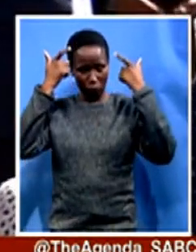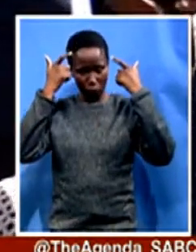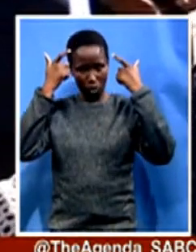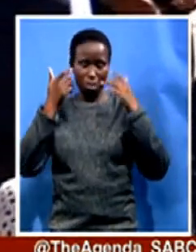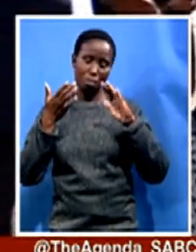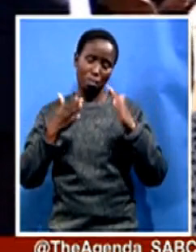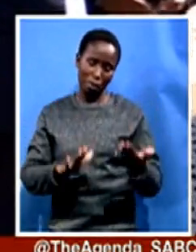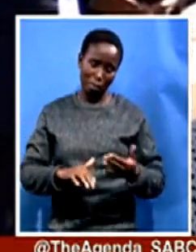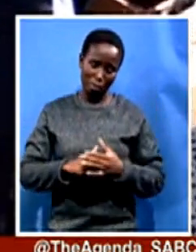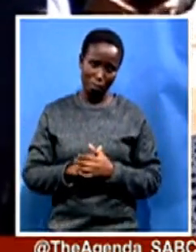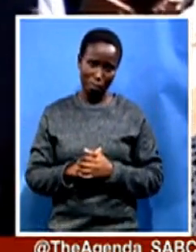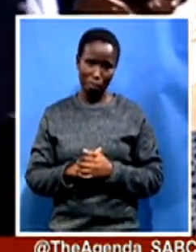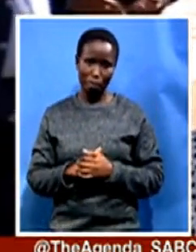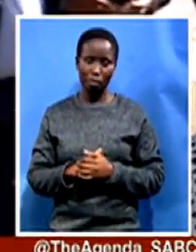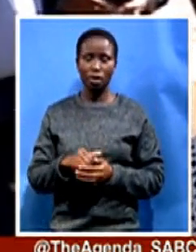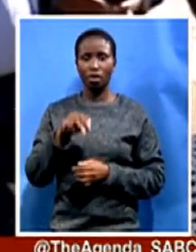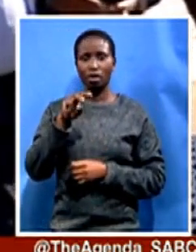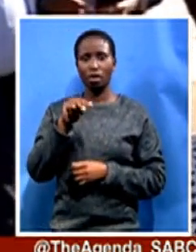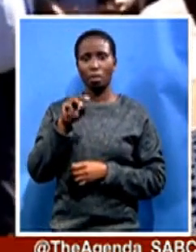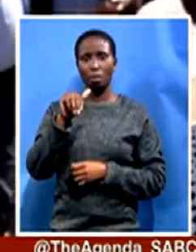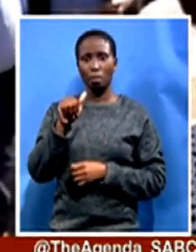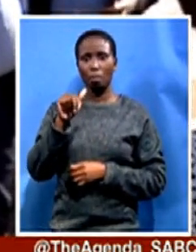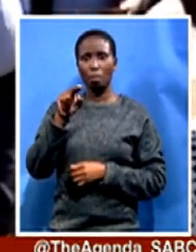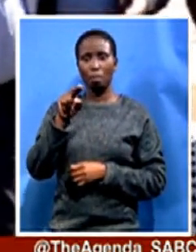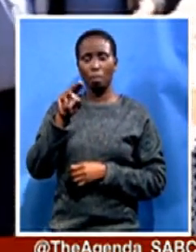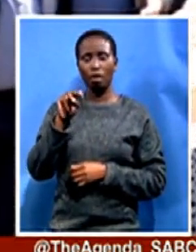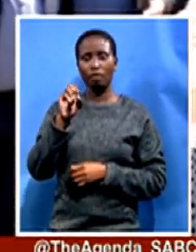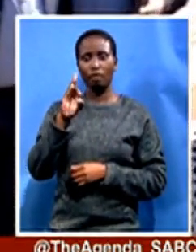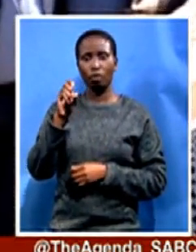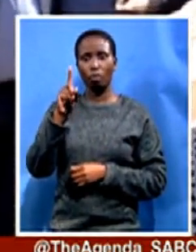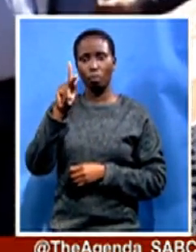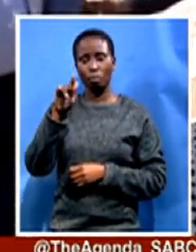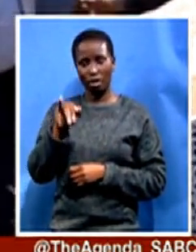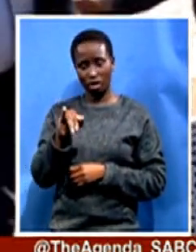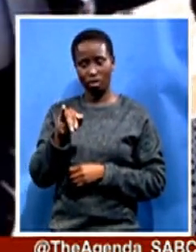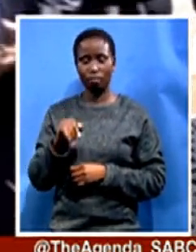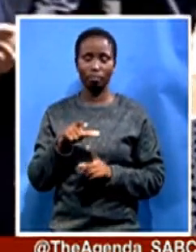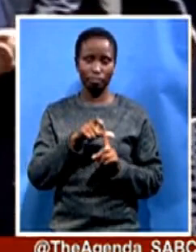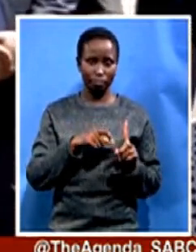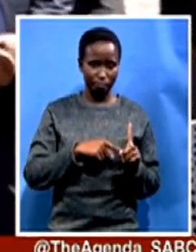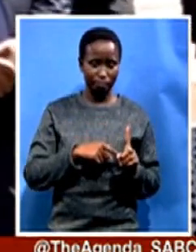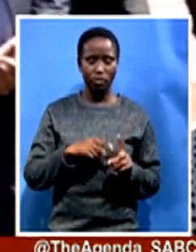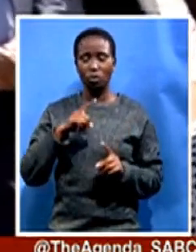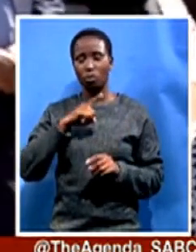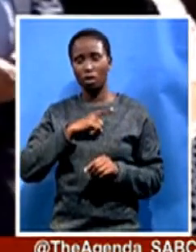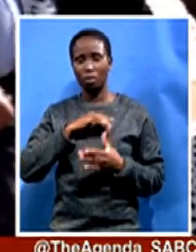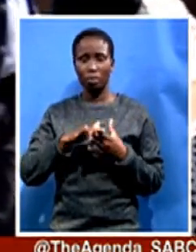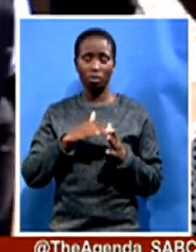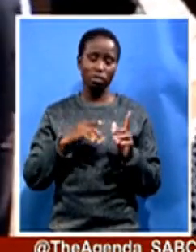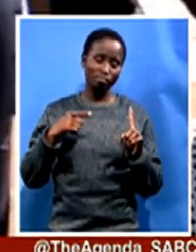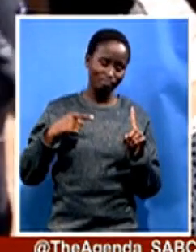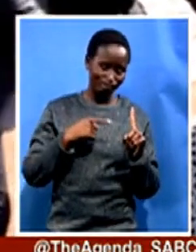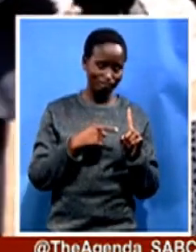Dlamini Zulu, because she was one of the women who had a very caring